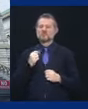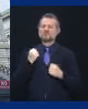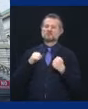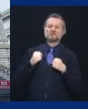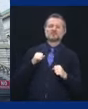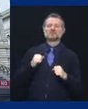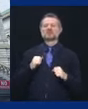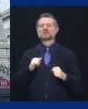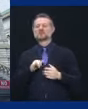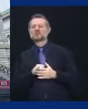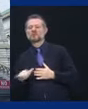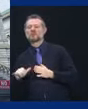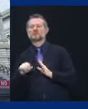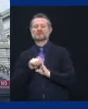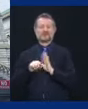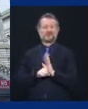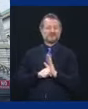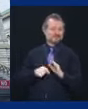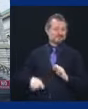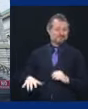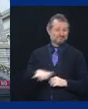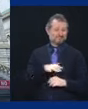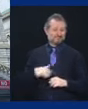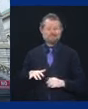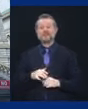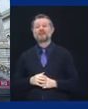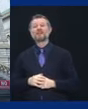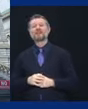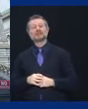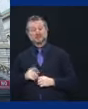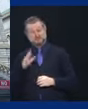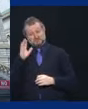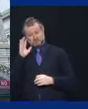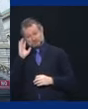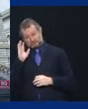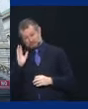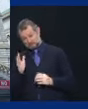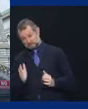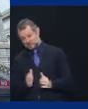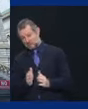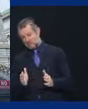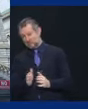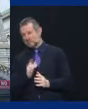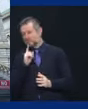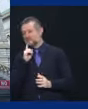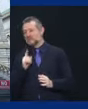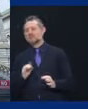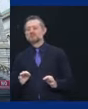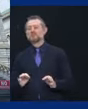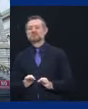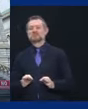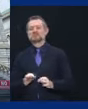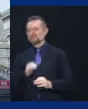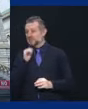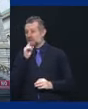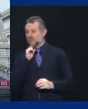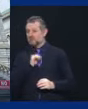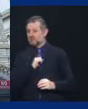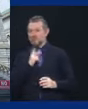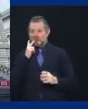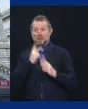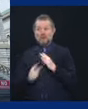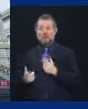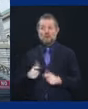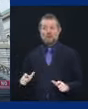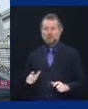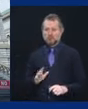less robust than anticipated. I just took a look. There was